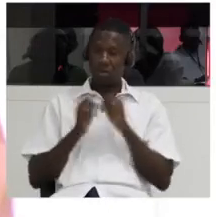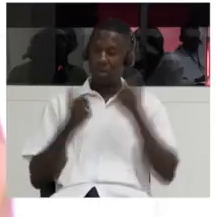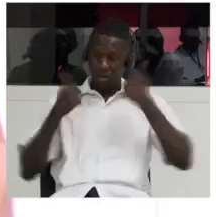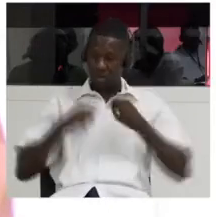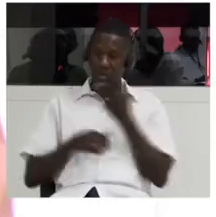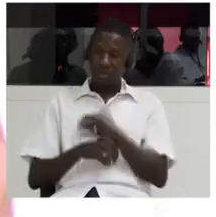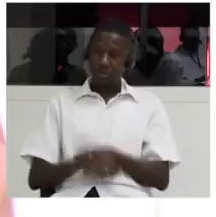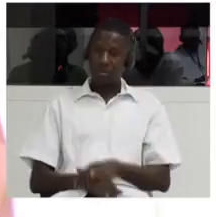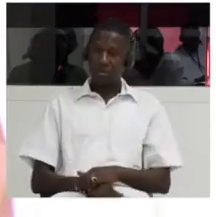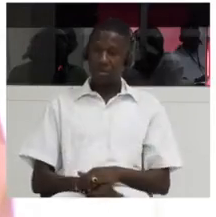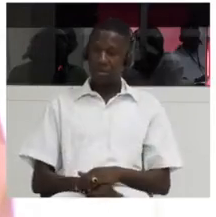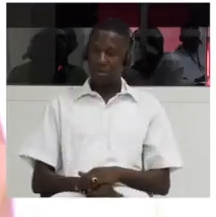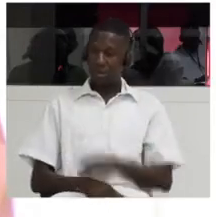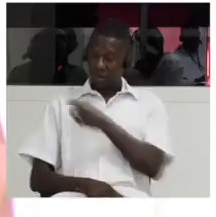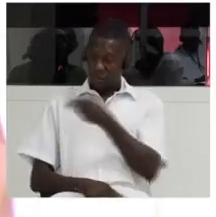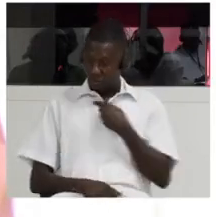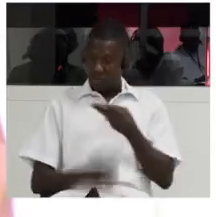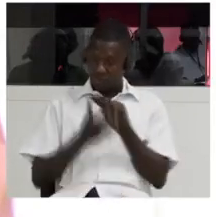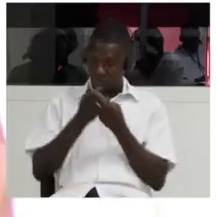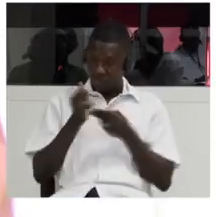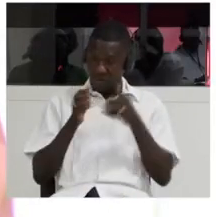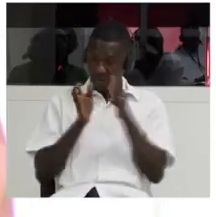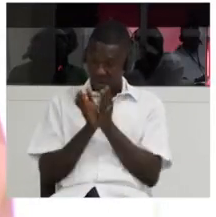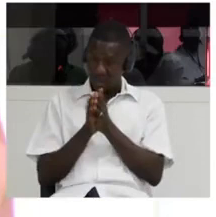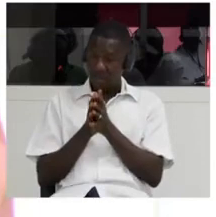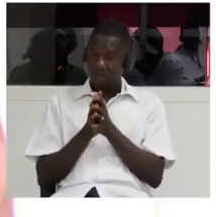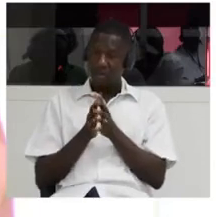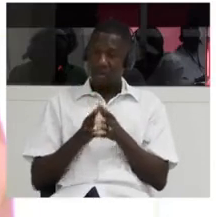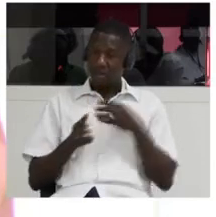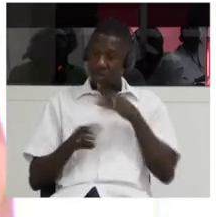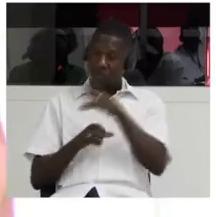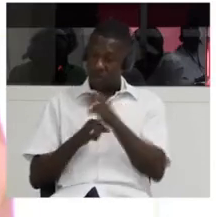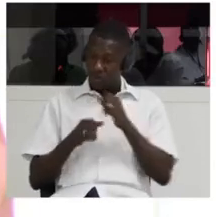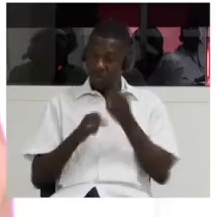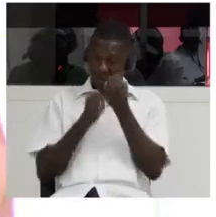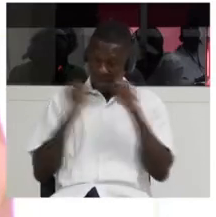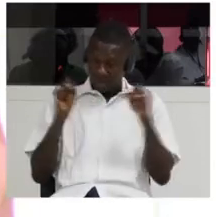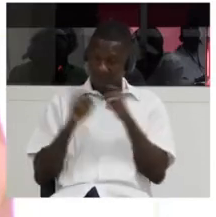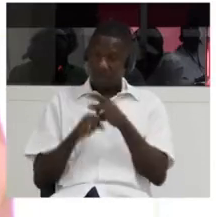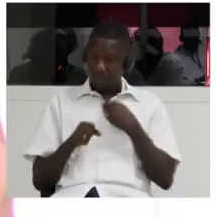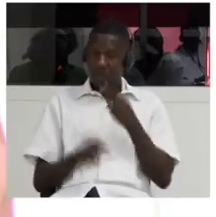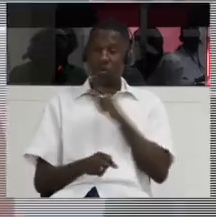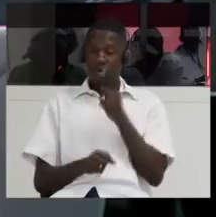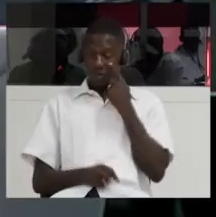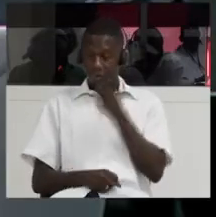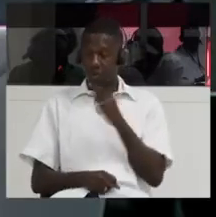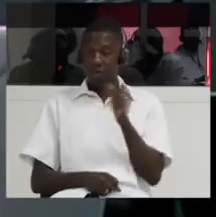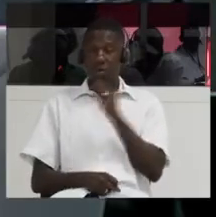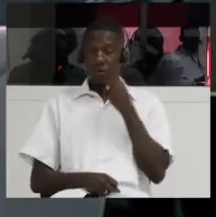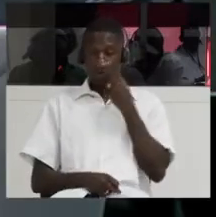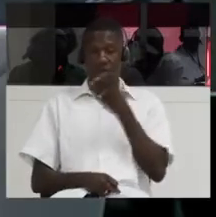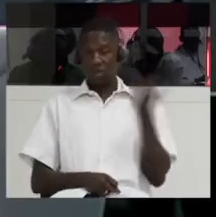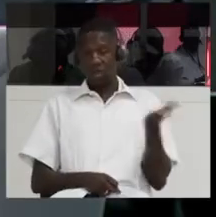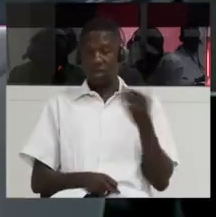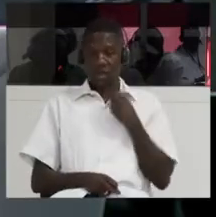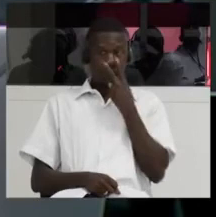class. You wanted to save him, but you know that others were there. They saw you and him. That's